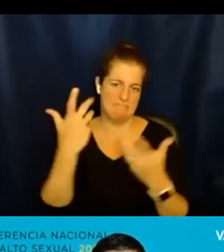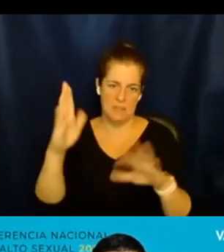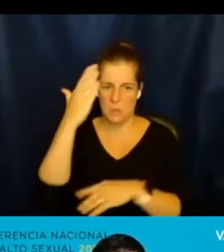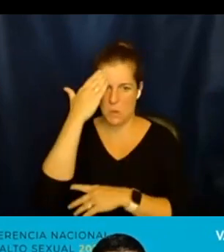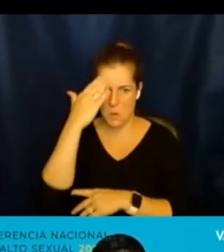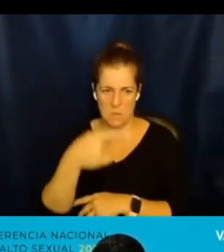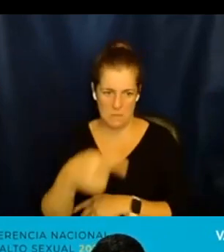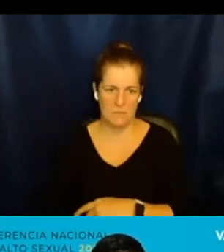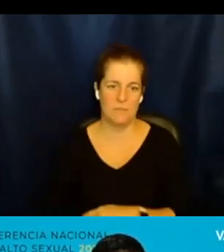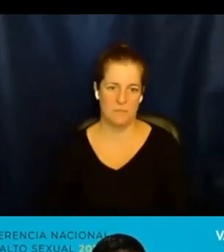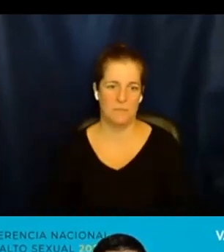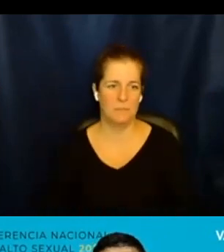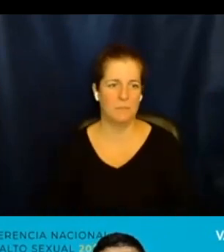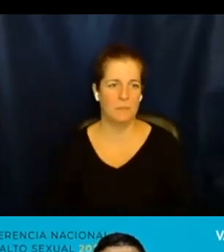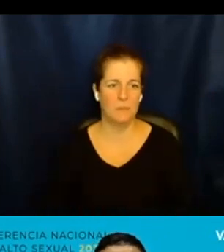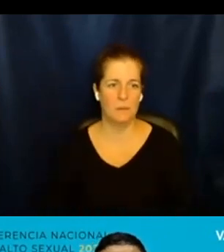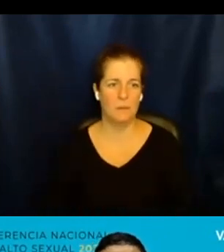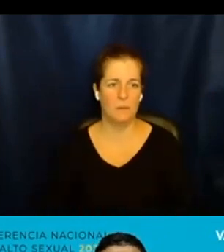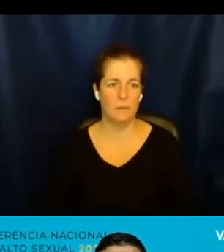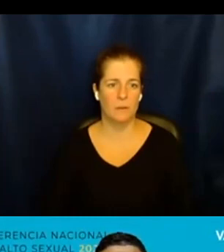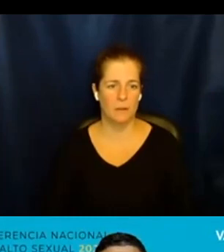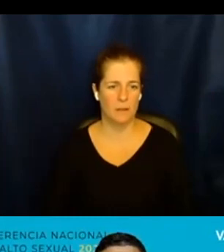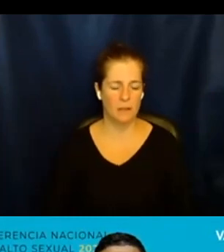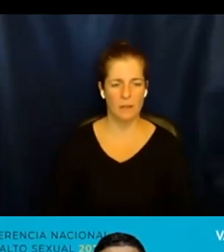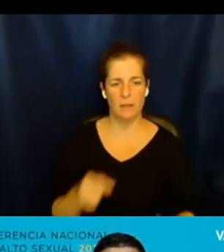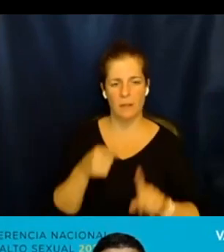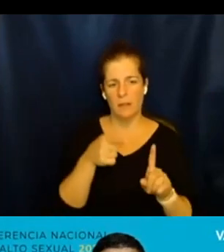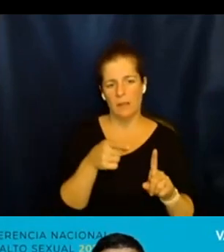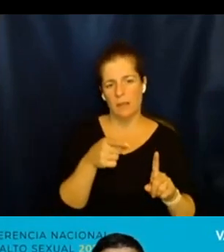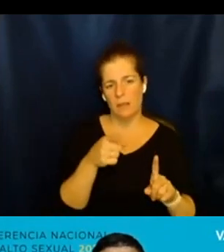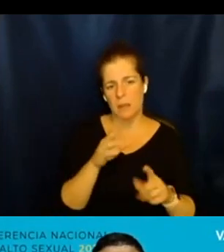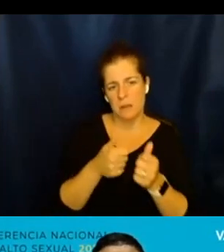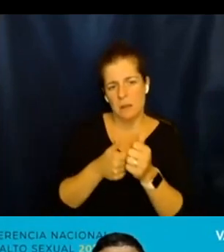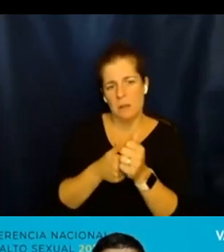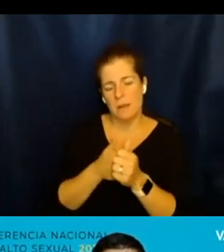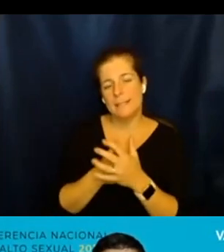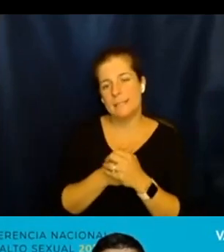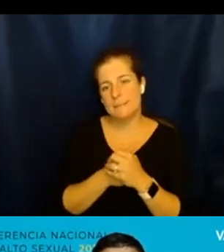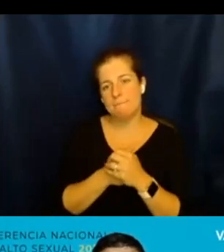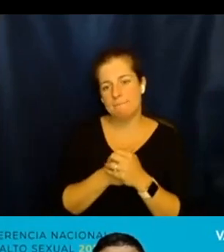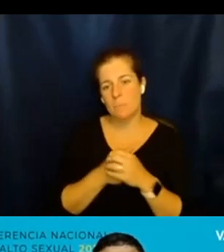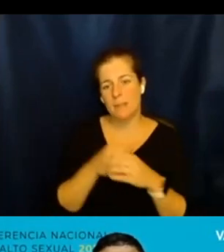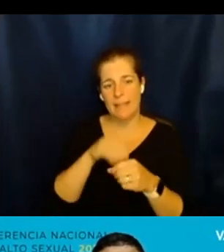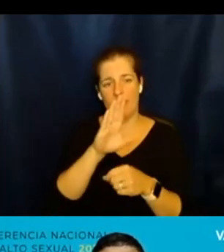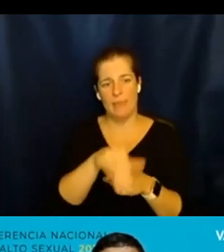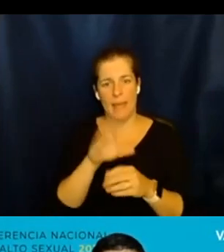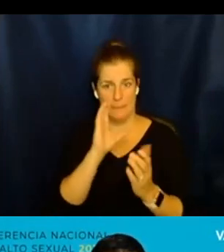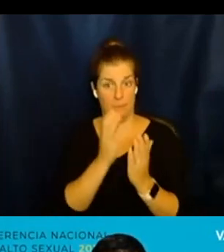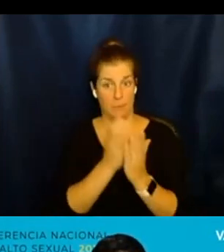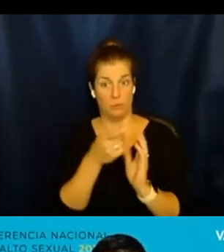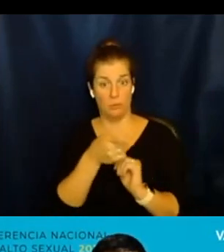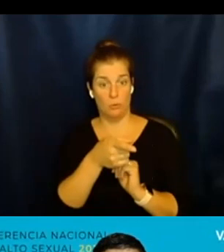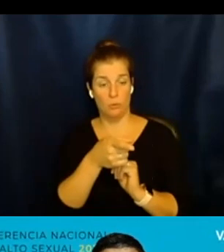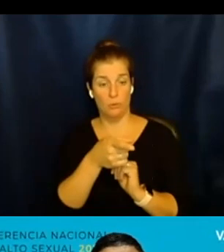parable. Most people, in this particular picture, we